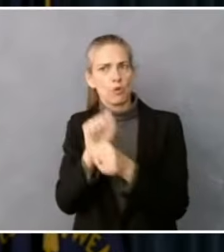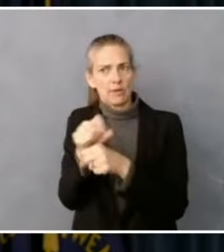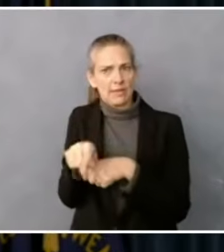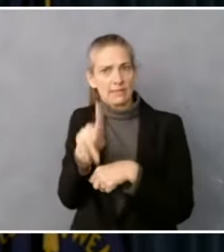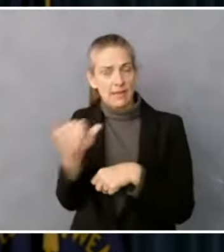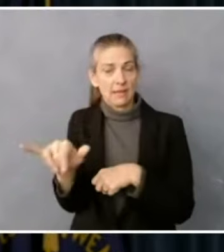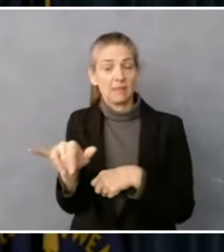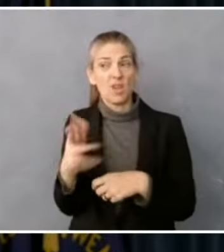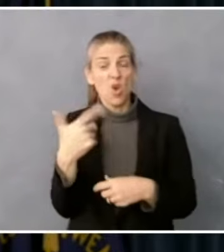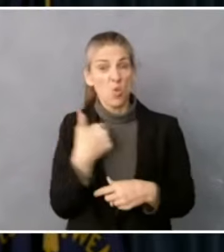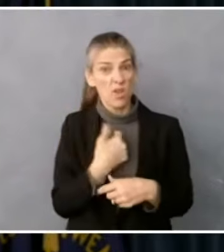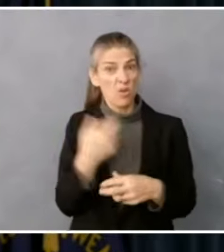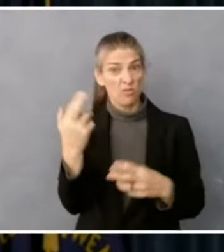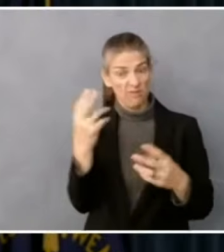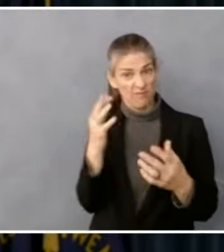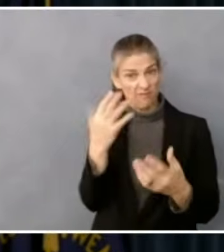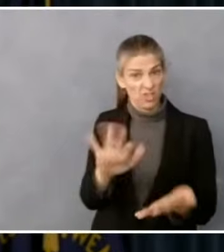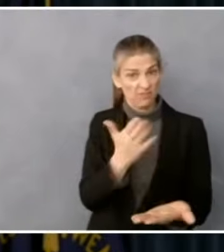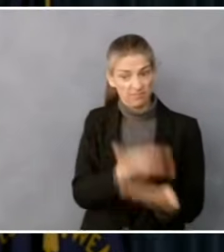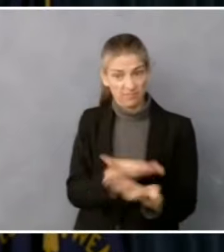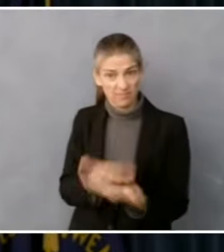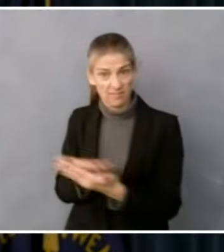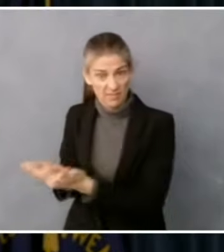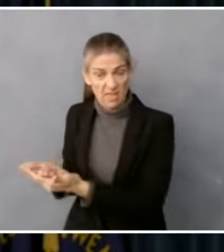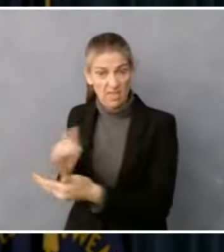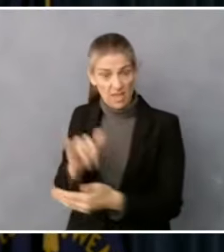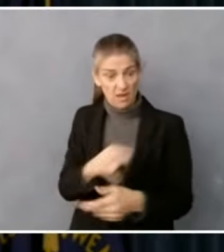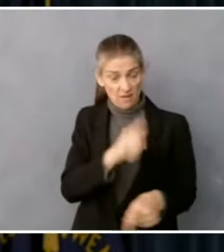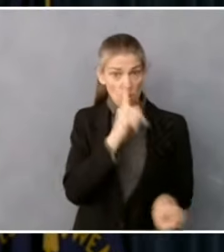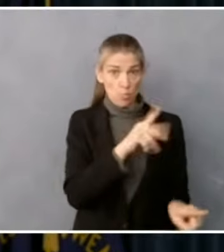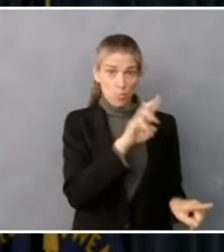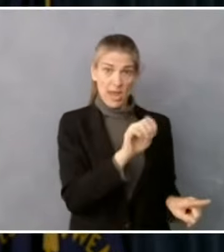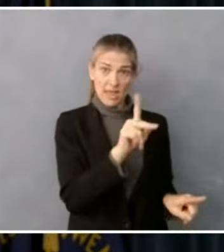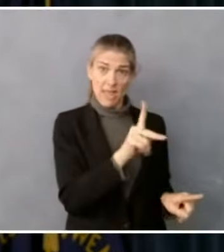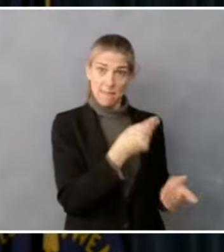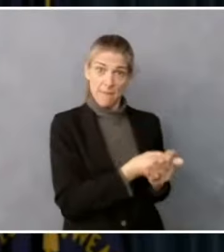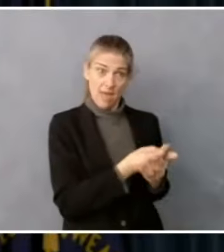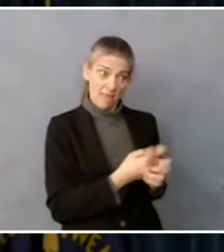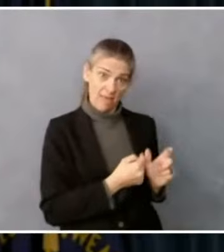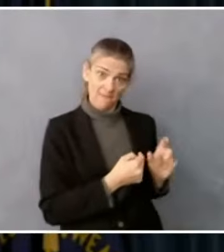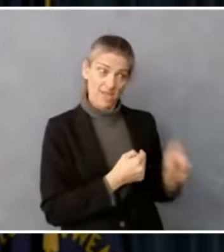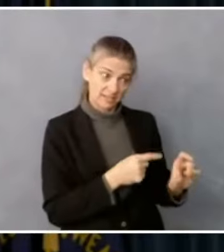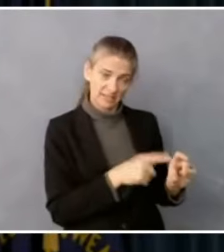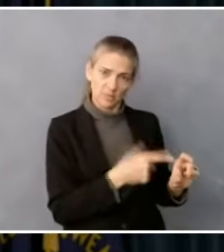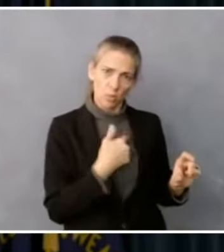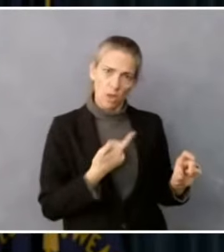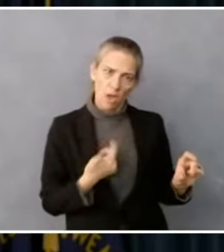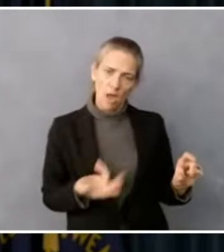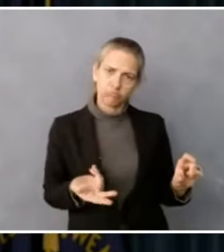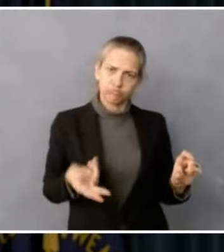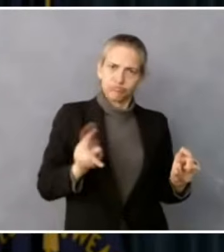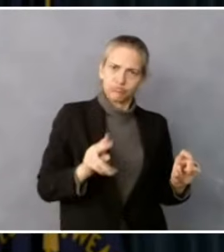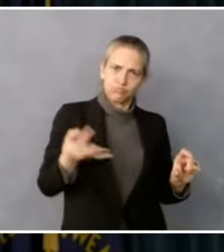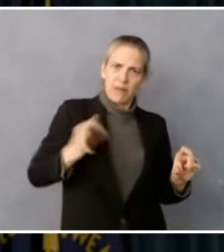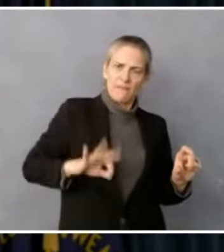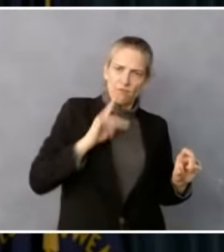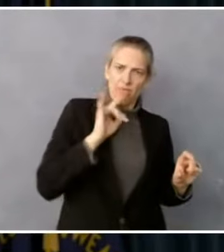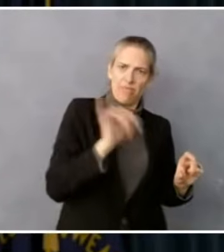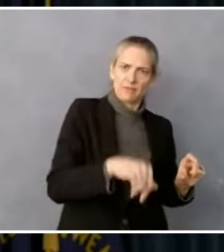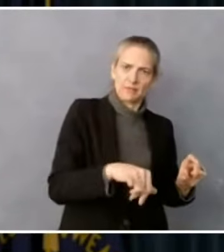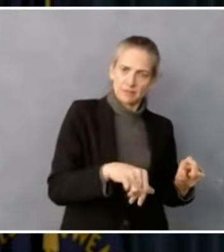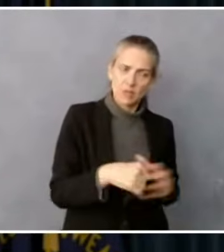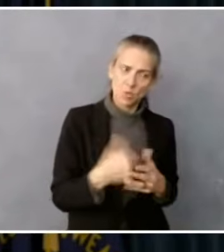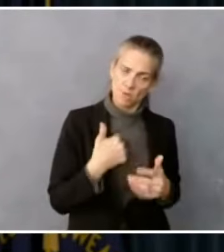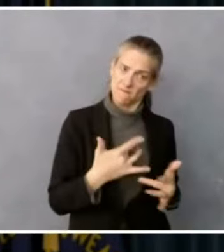get $10 back cycled through our economy. We think pre-K is a no-brainer, and it turns out a lot of Kentuckians agree. We